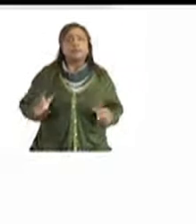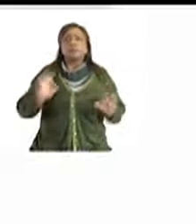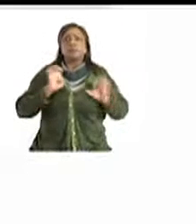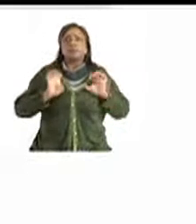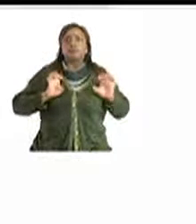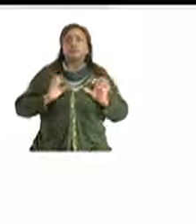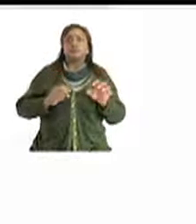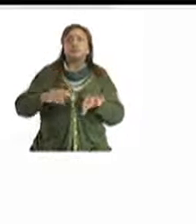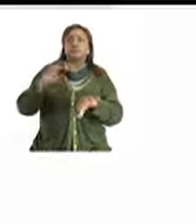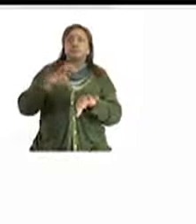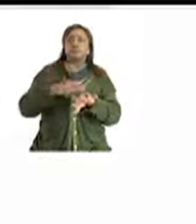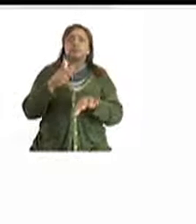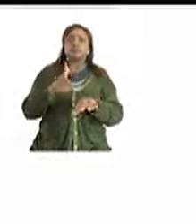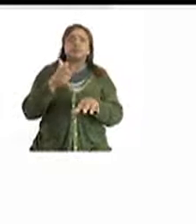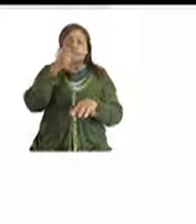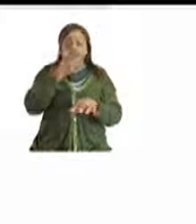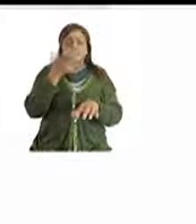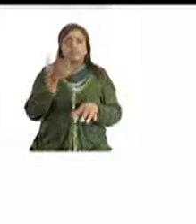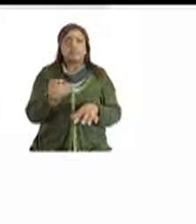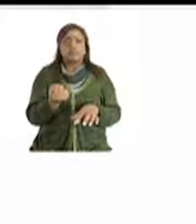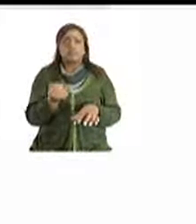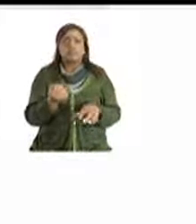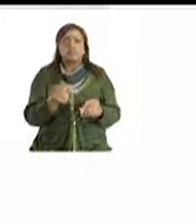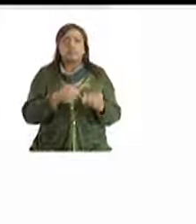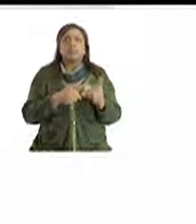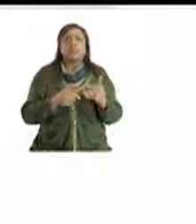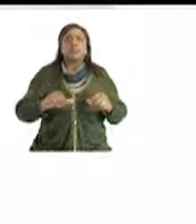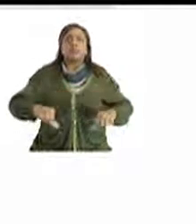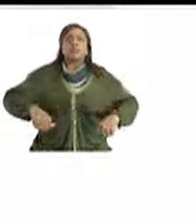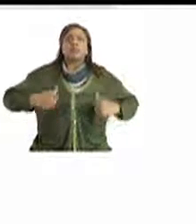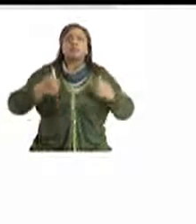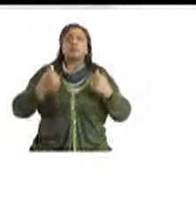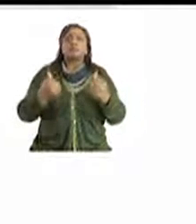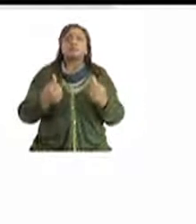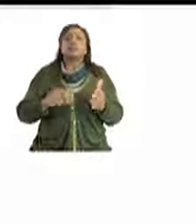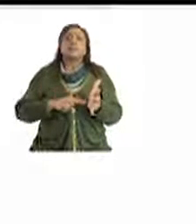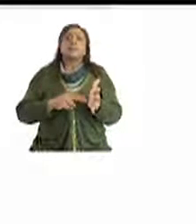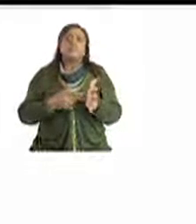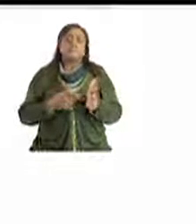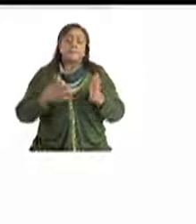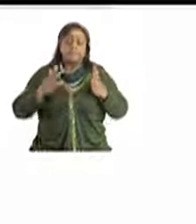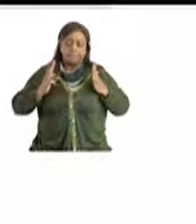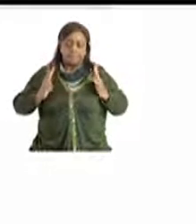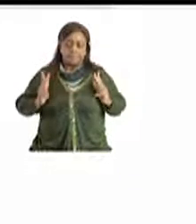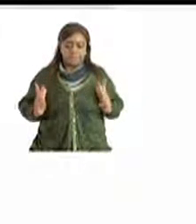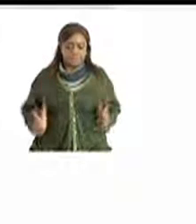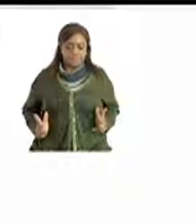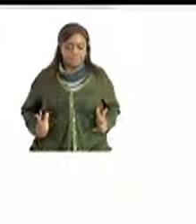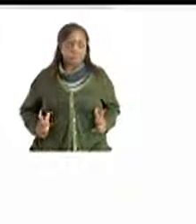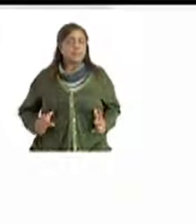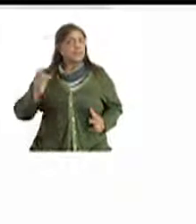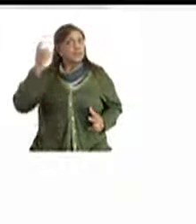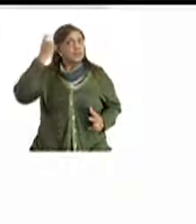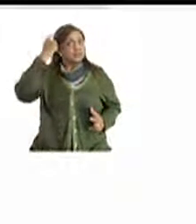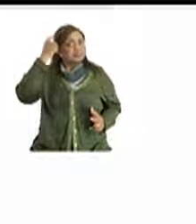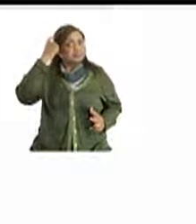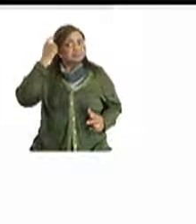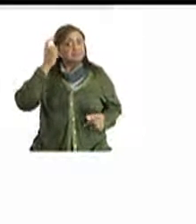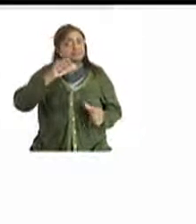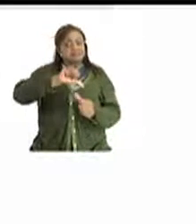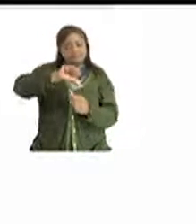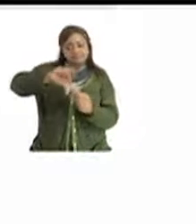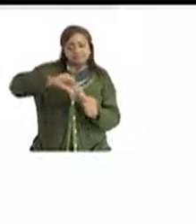intercourse. Sexual health. Being physically, mentally, socially healthy in relation